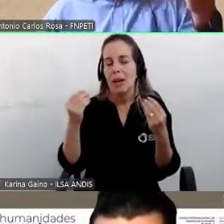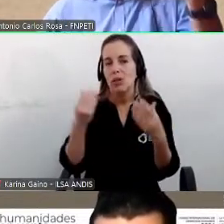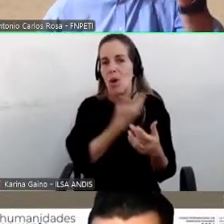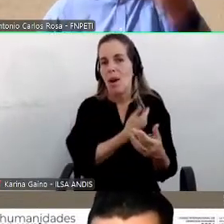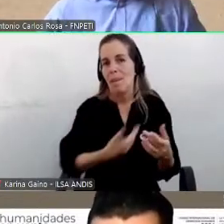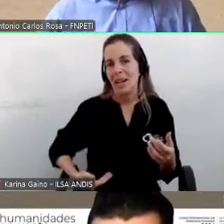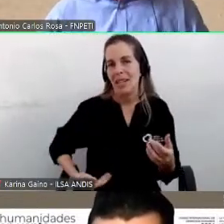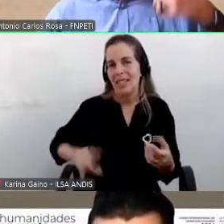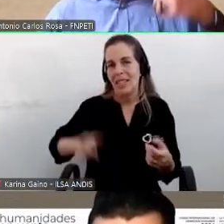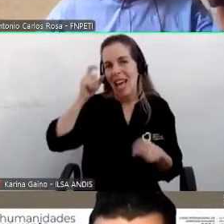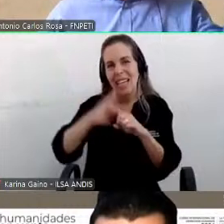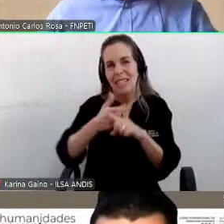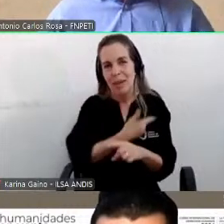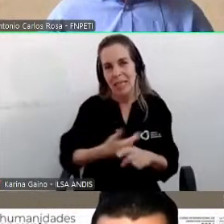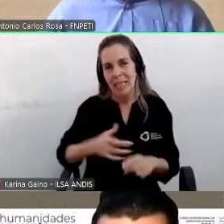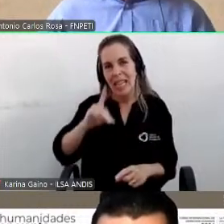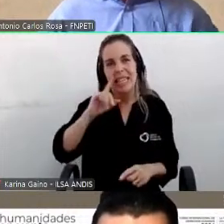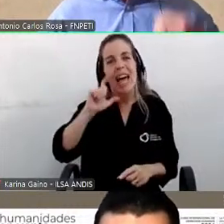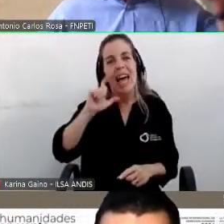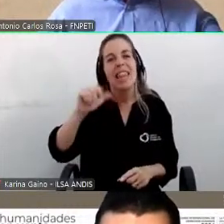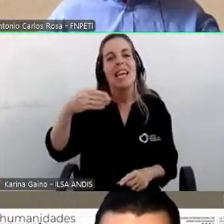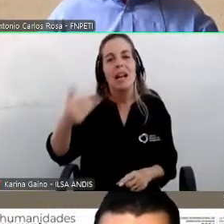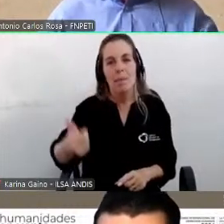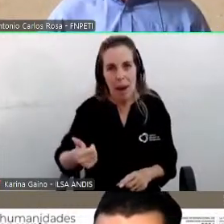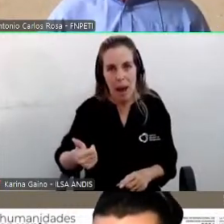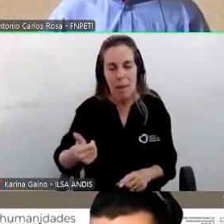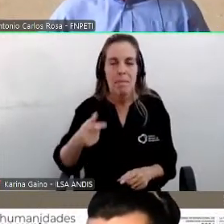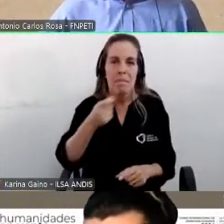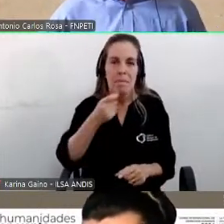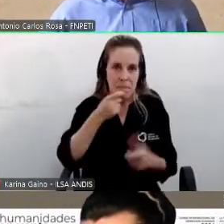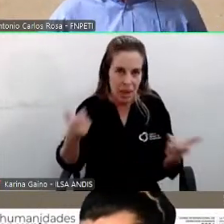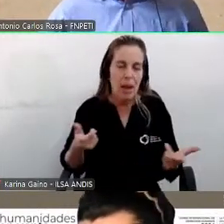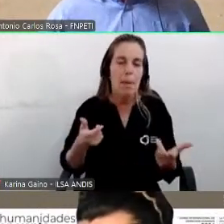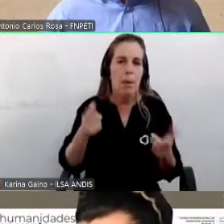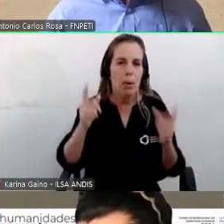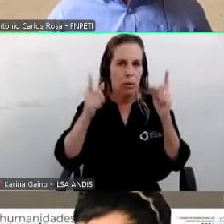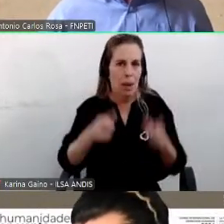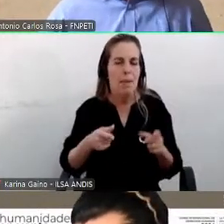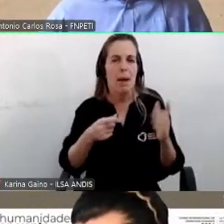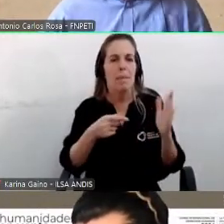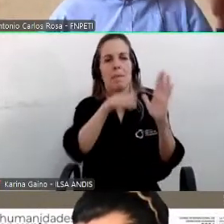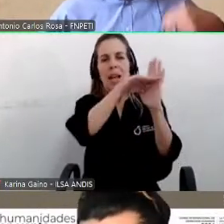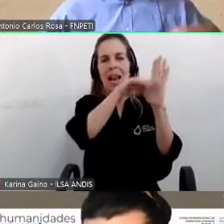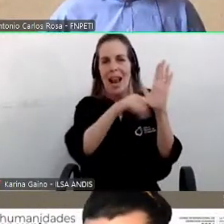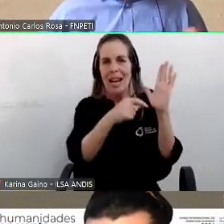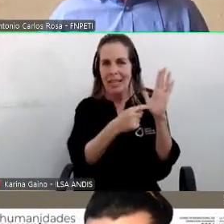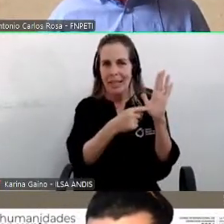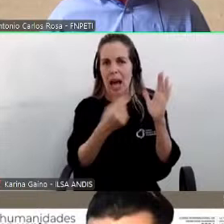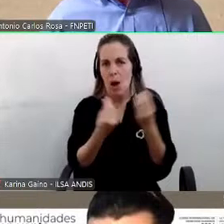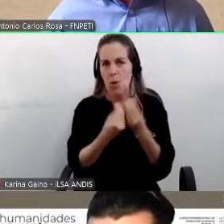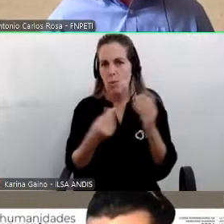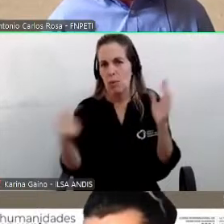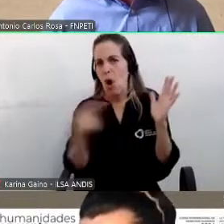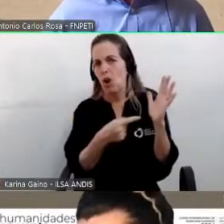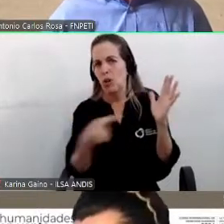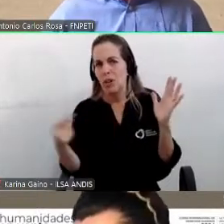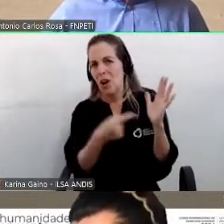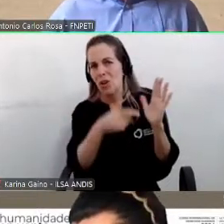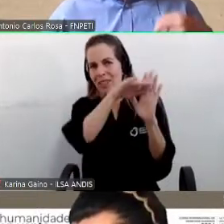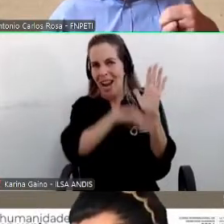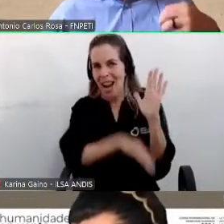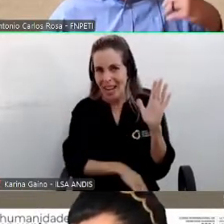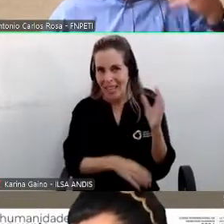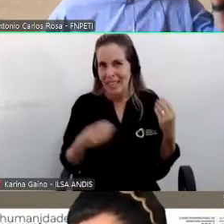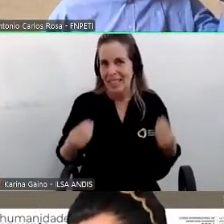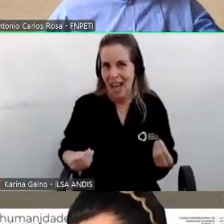coup against President Dilma, and also attacks against the dirty list, and